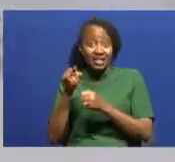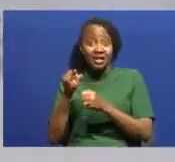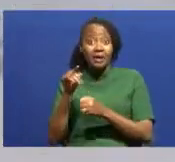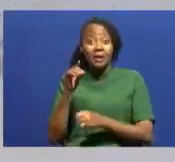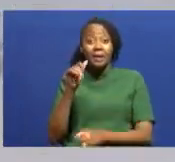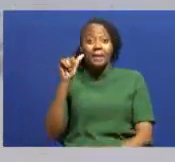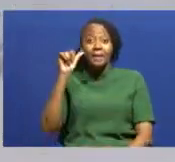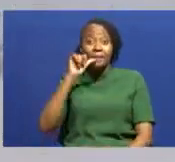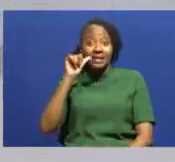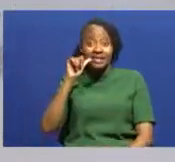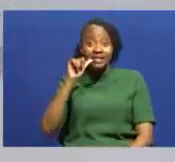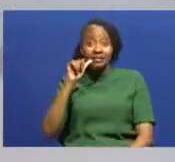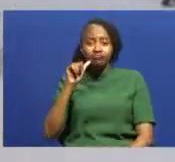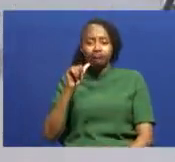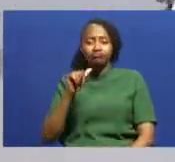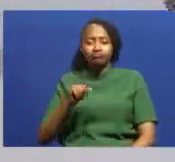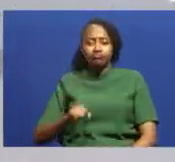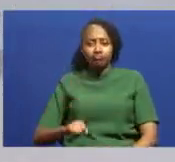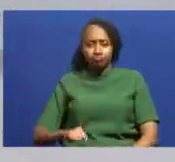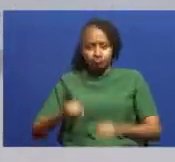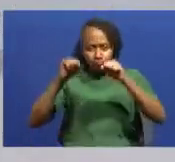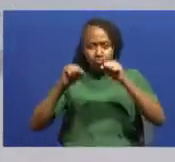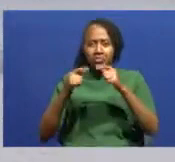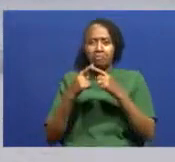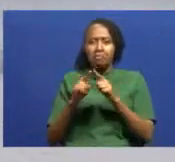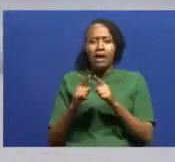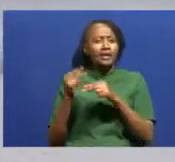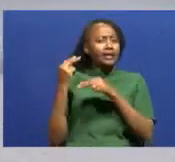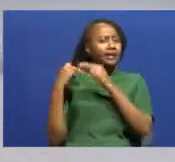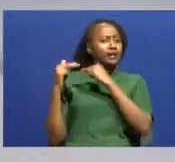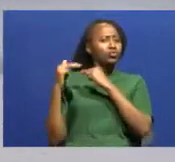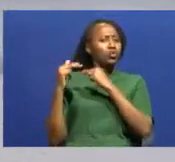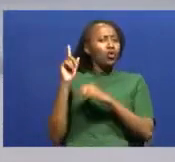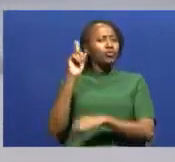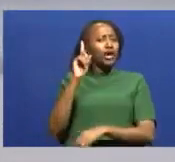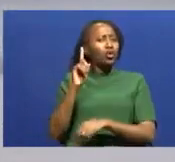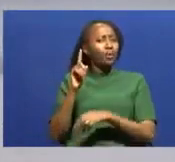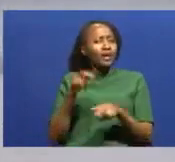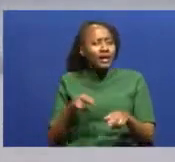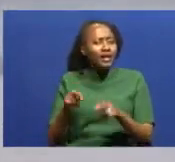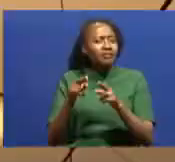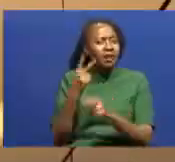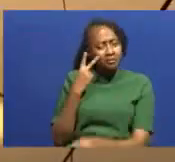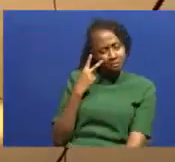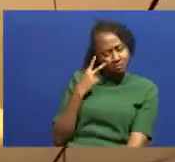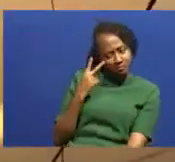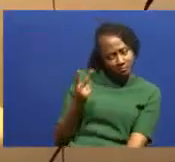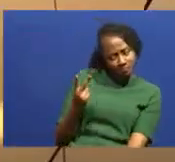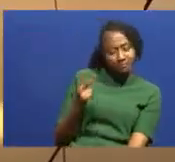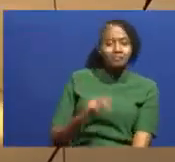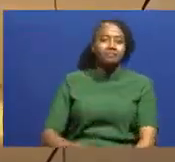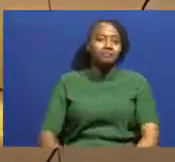officer. But what is the history of Nairobi River? Let's find out.